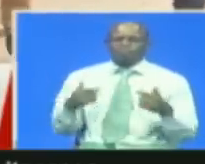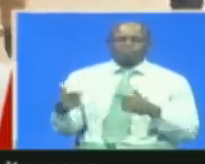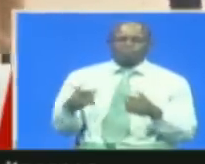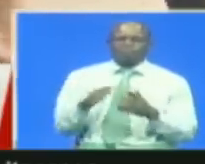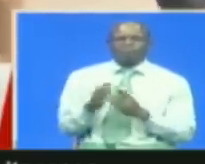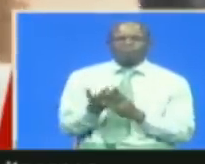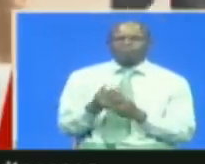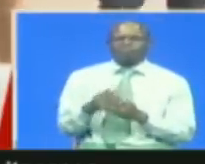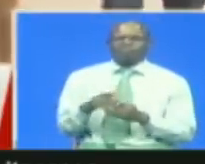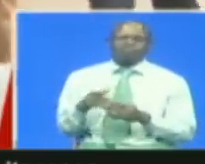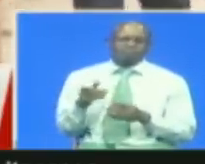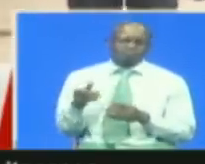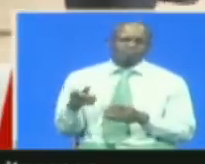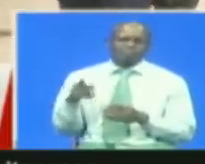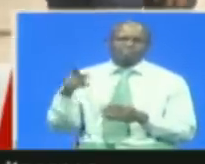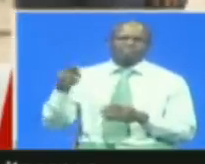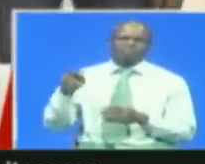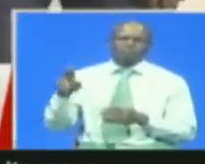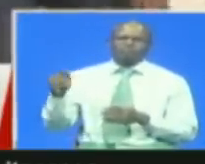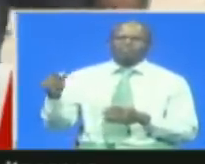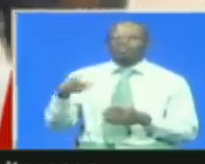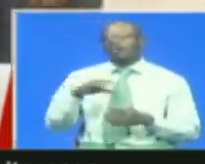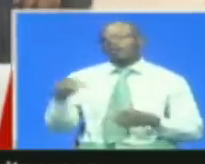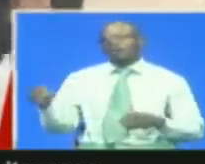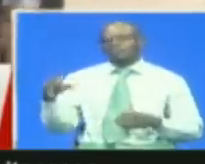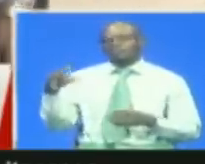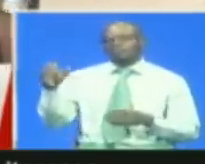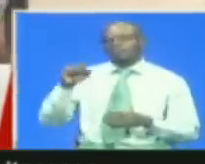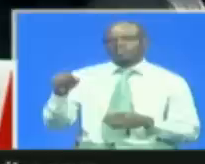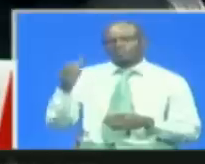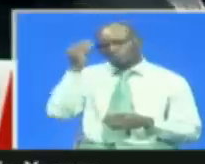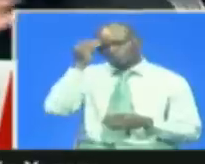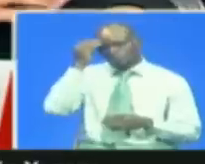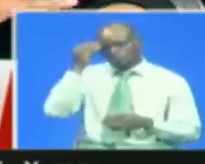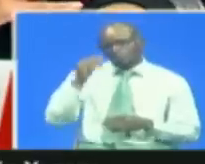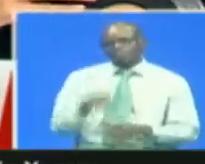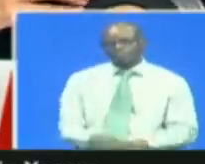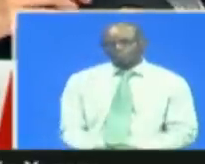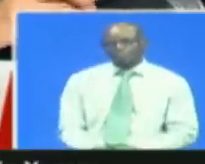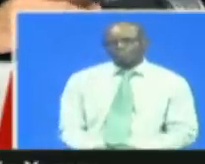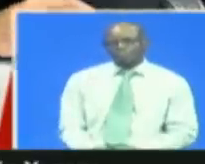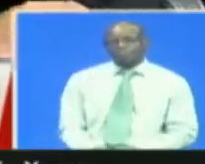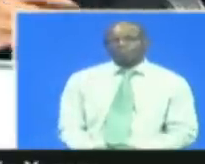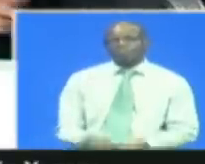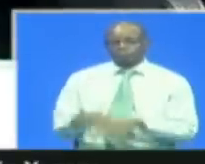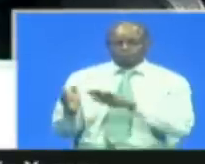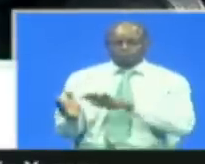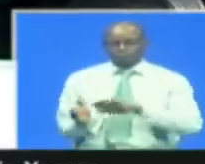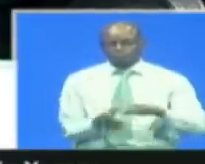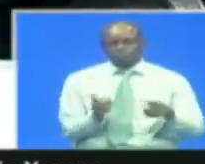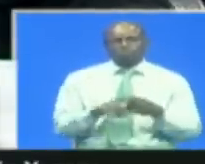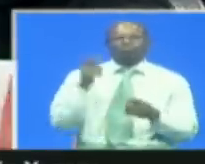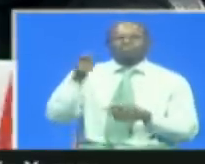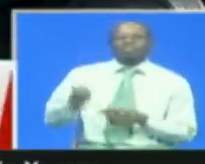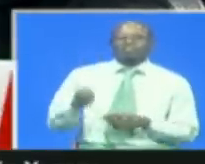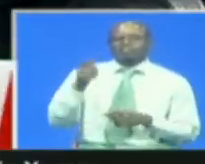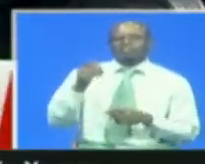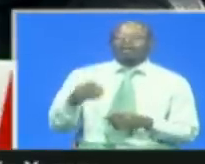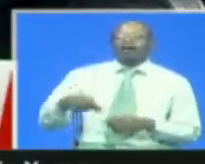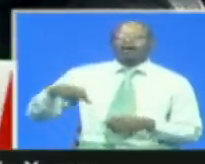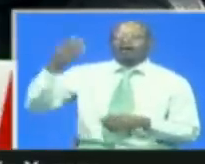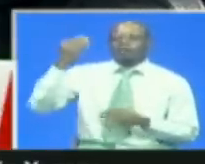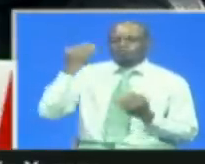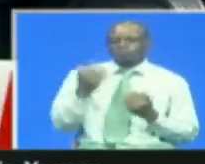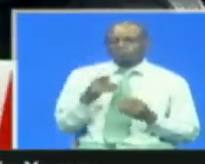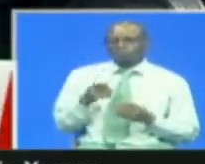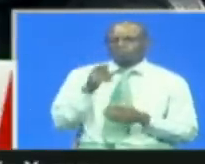supremacy. Sharon Baranga, NTV. To the corridors of justice now. The High Court has ruled in